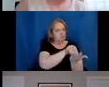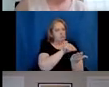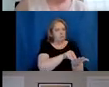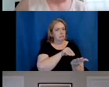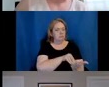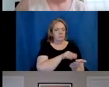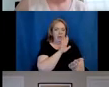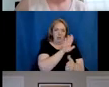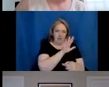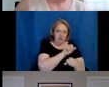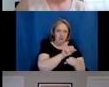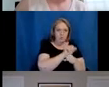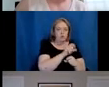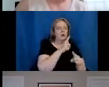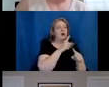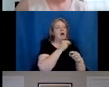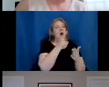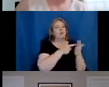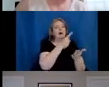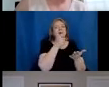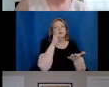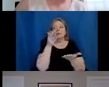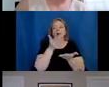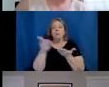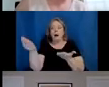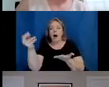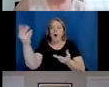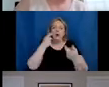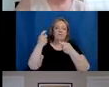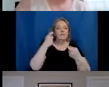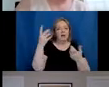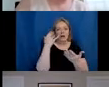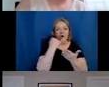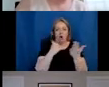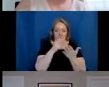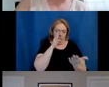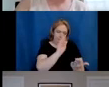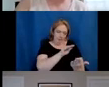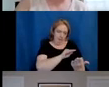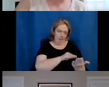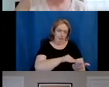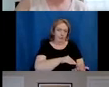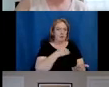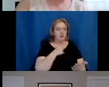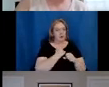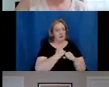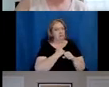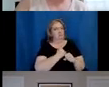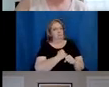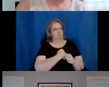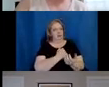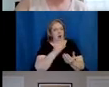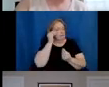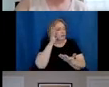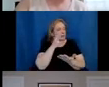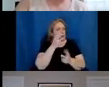and the works that he was collecting. So we have very, very strong provenances for the works in the collection